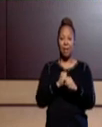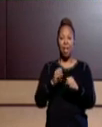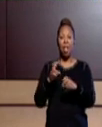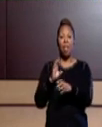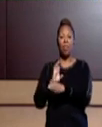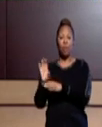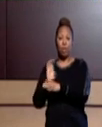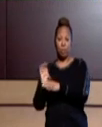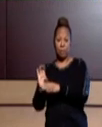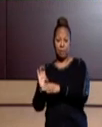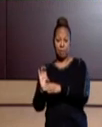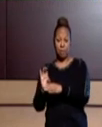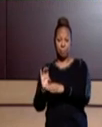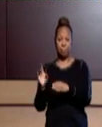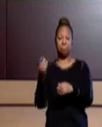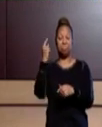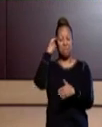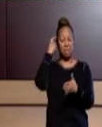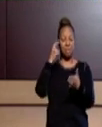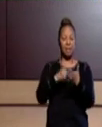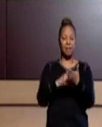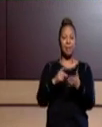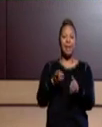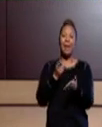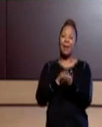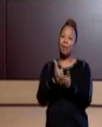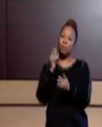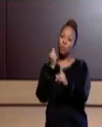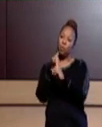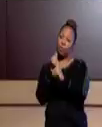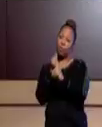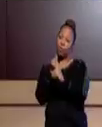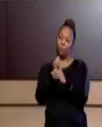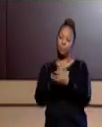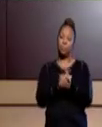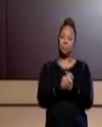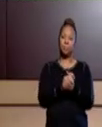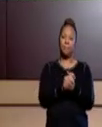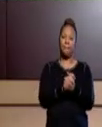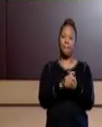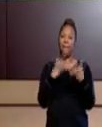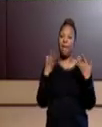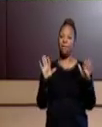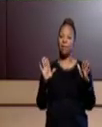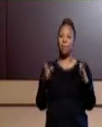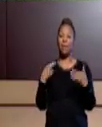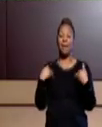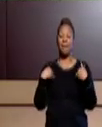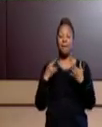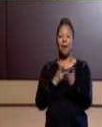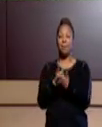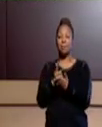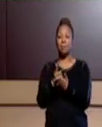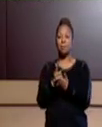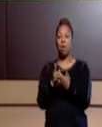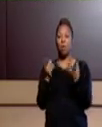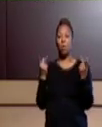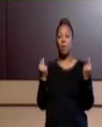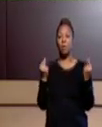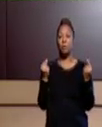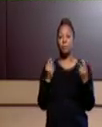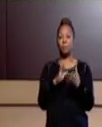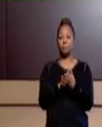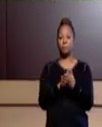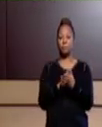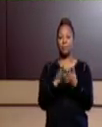That's right. You got to acknowledge that, first of all. You got to be honest with yourself and your mind first, right? Once we have that honesty, then we say, what can we do now? Okay,